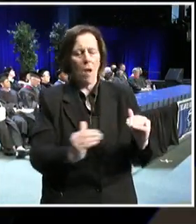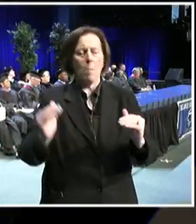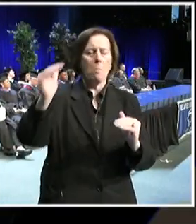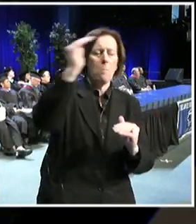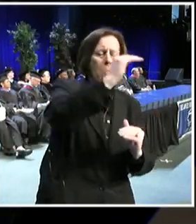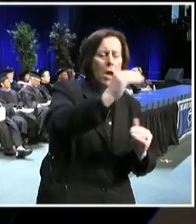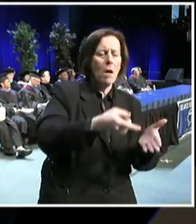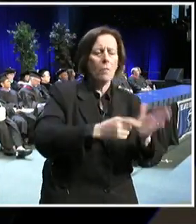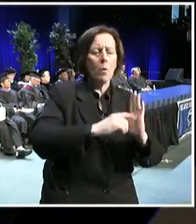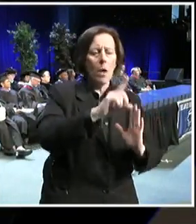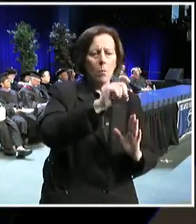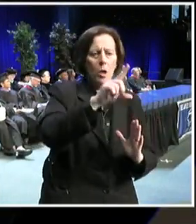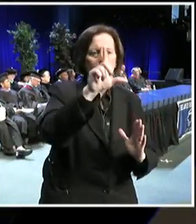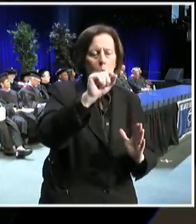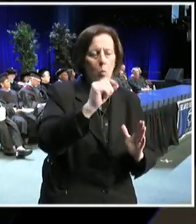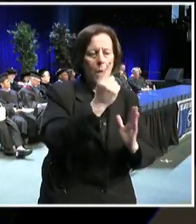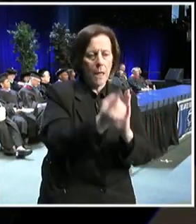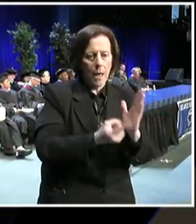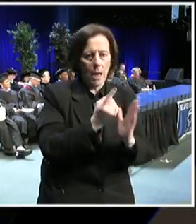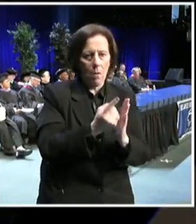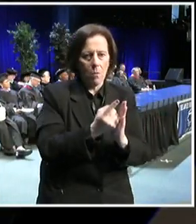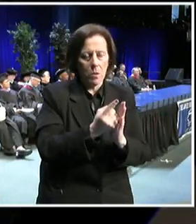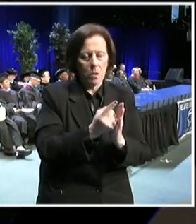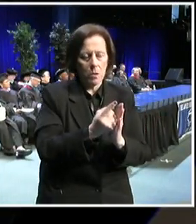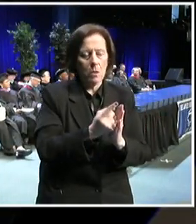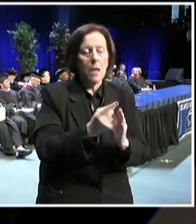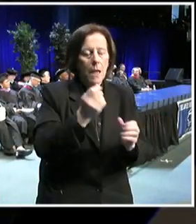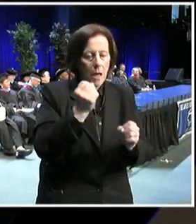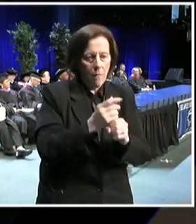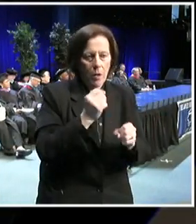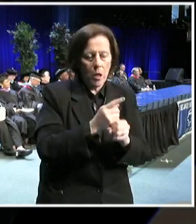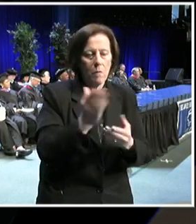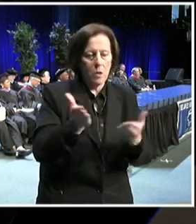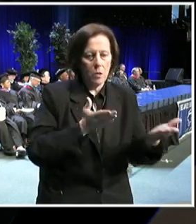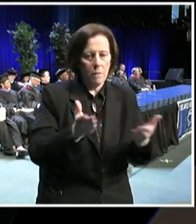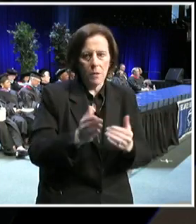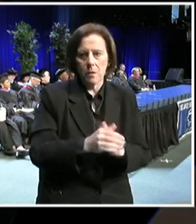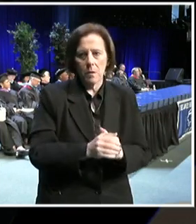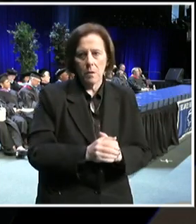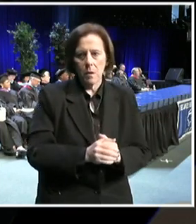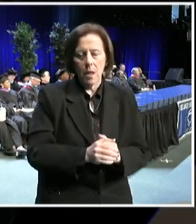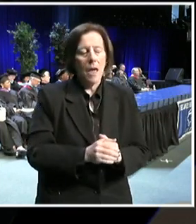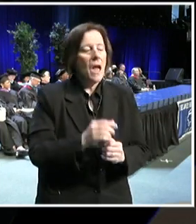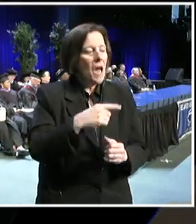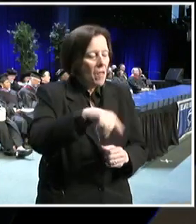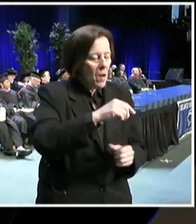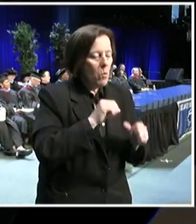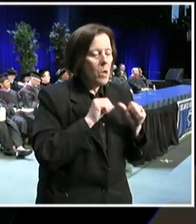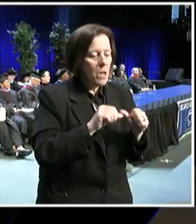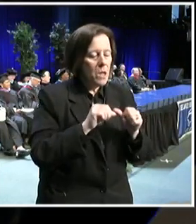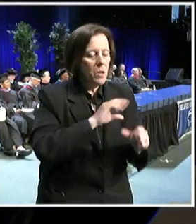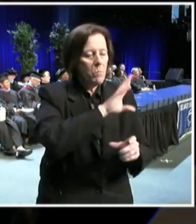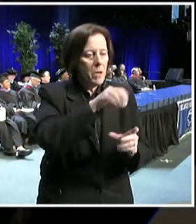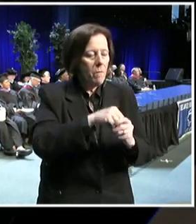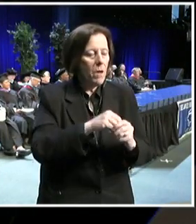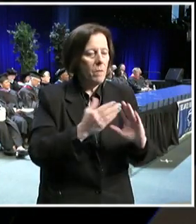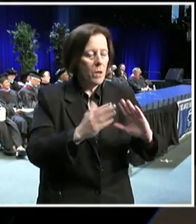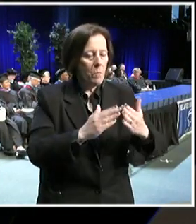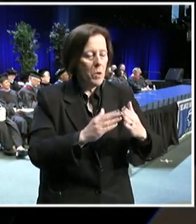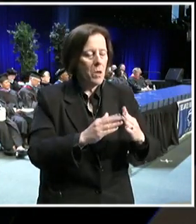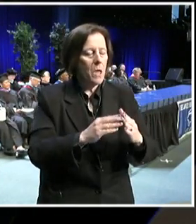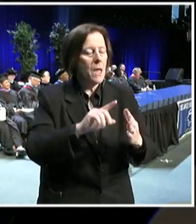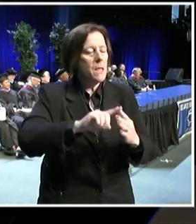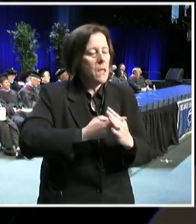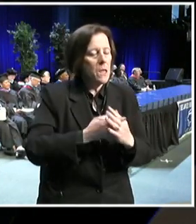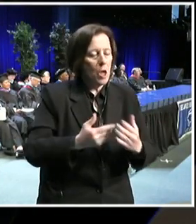the required 120 hours per year of service. We know that they will continue to be involved in their community as they begin their new